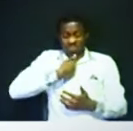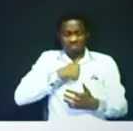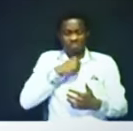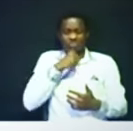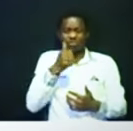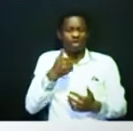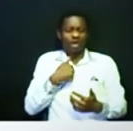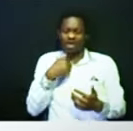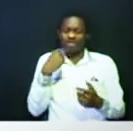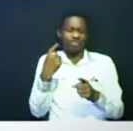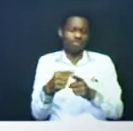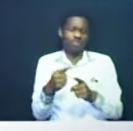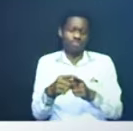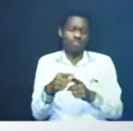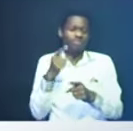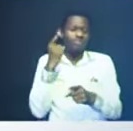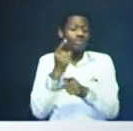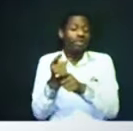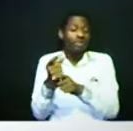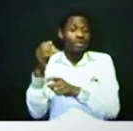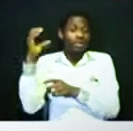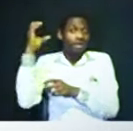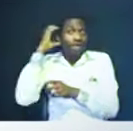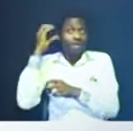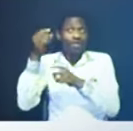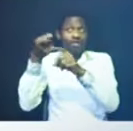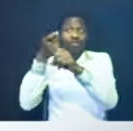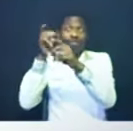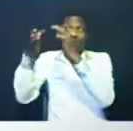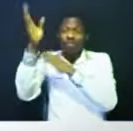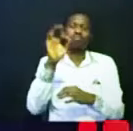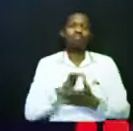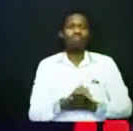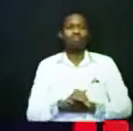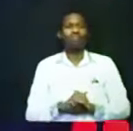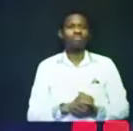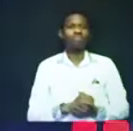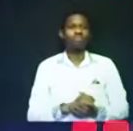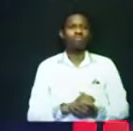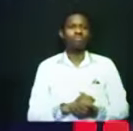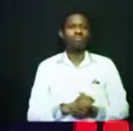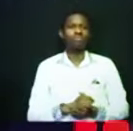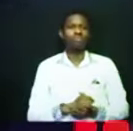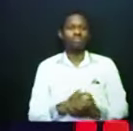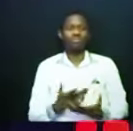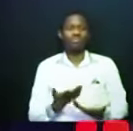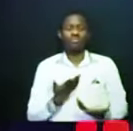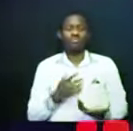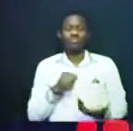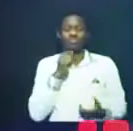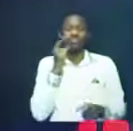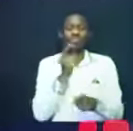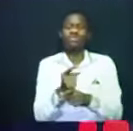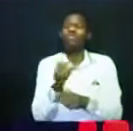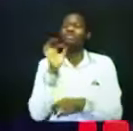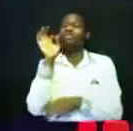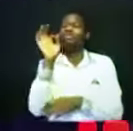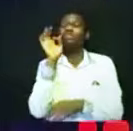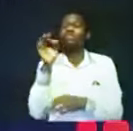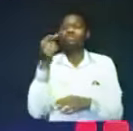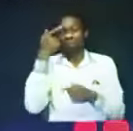speak." That is what I say. I just don't speak because of the way I feel.